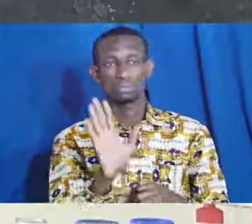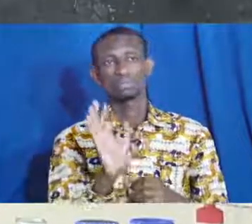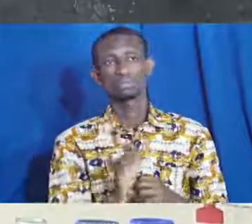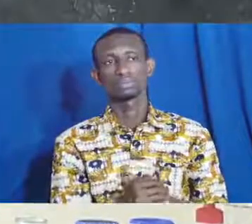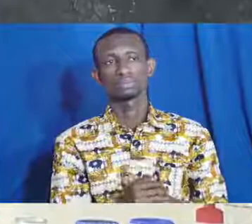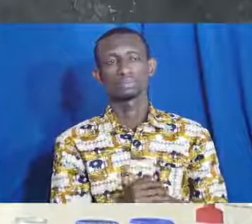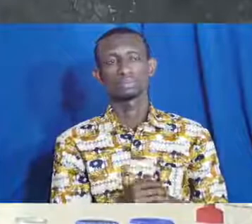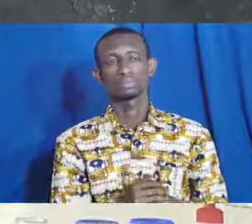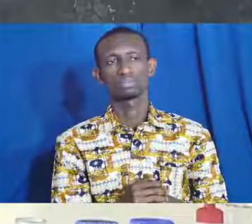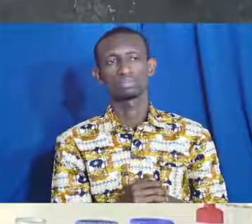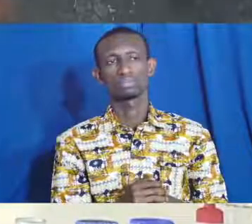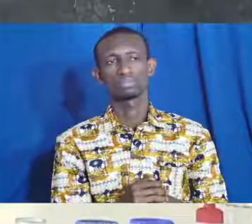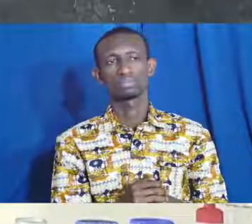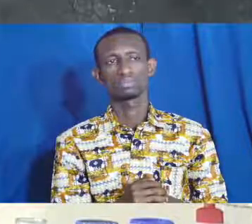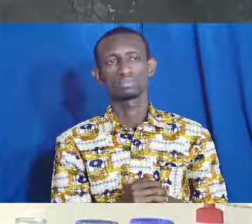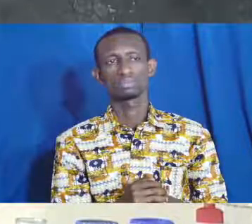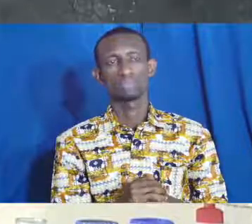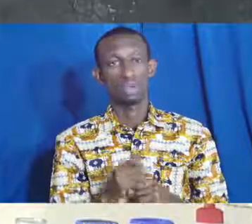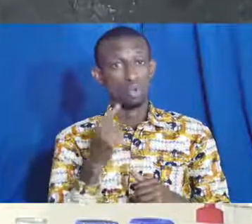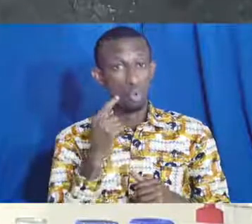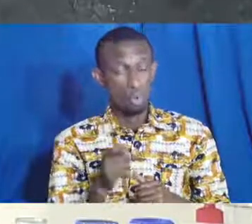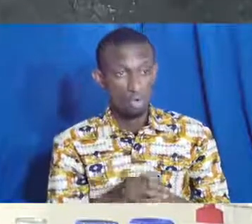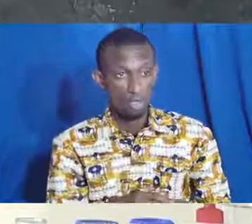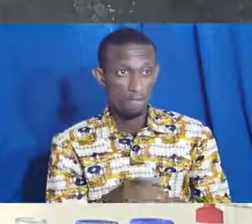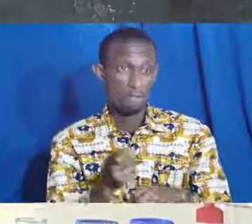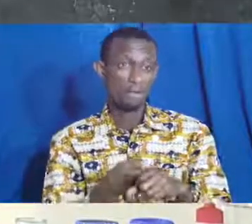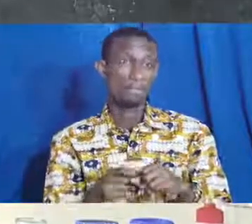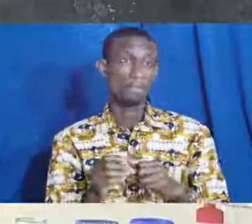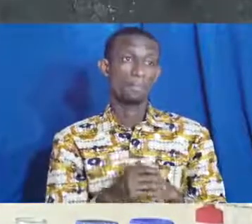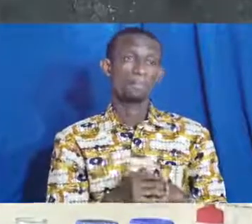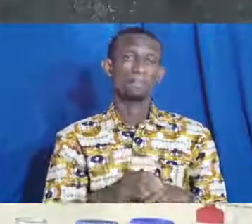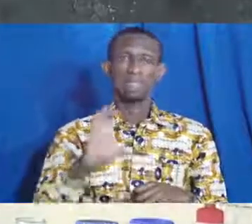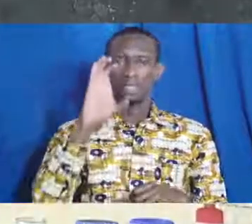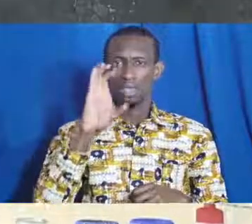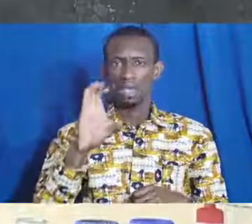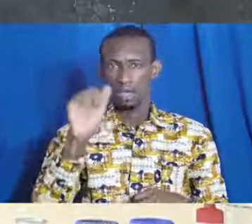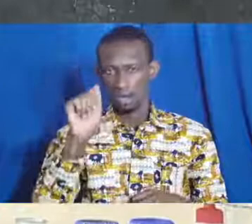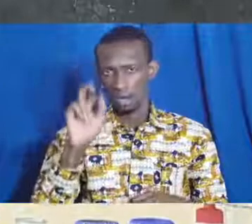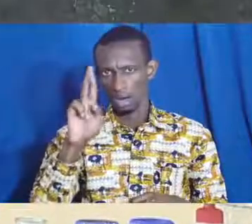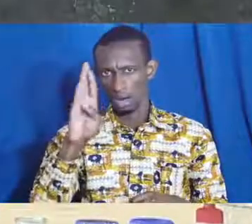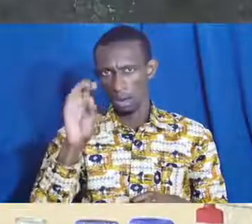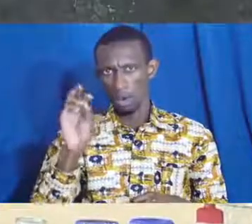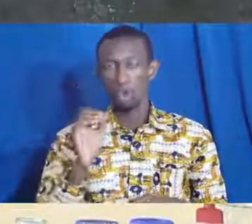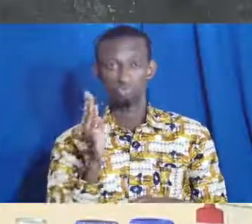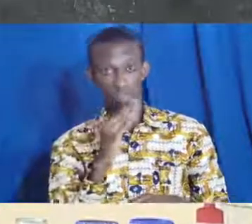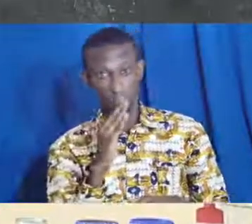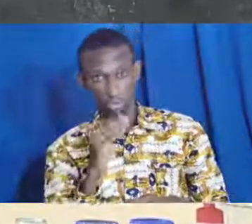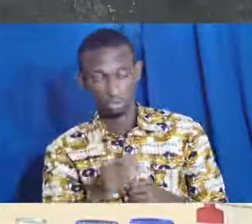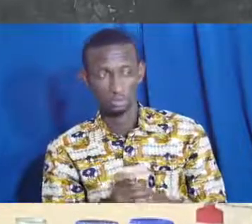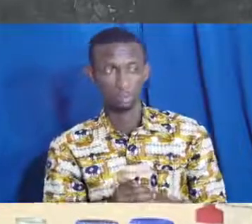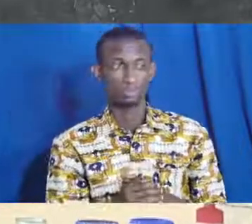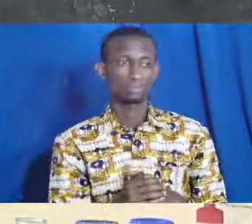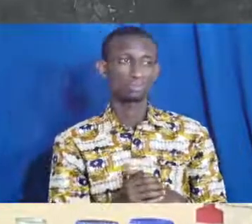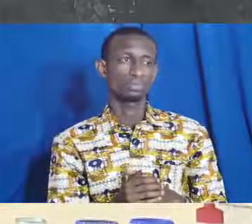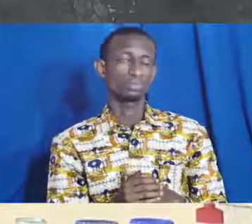from carbon dioxide and water. So the carbon dioxide, this is, for example, you have carbon